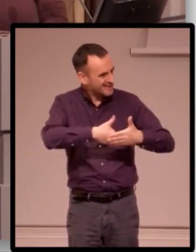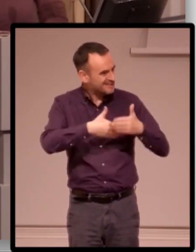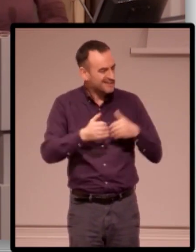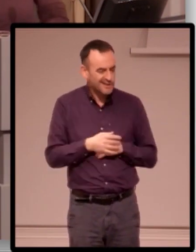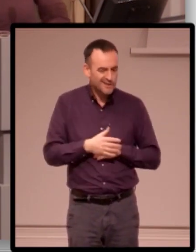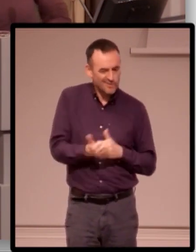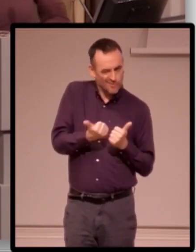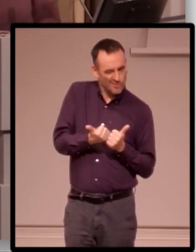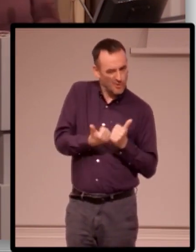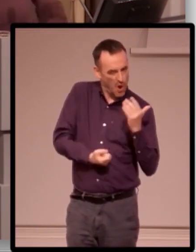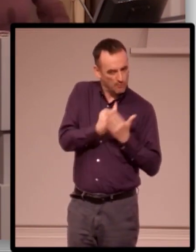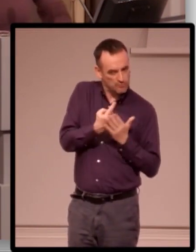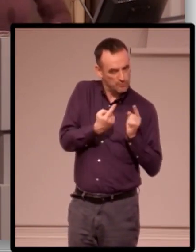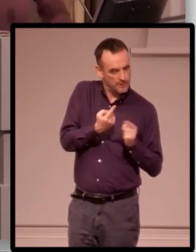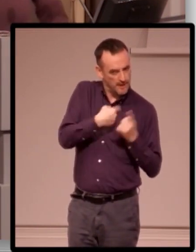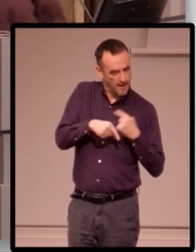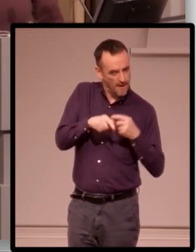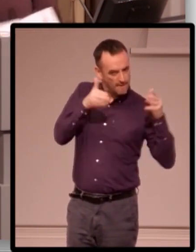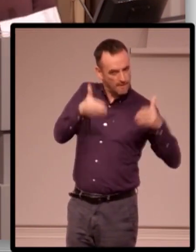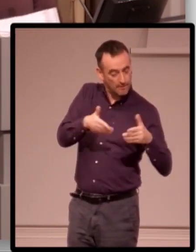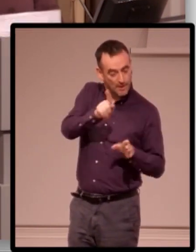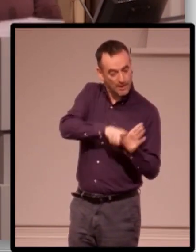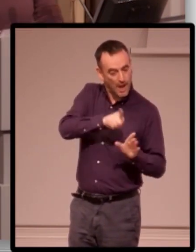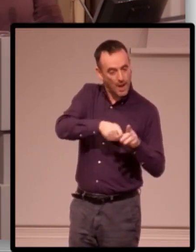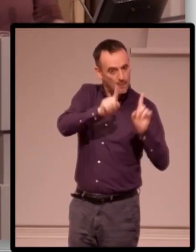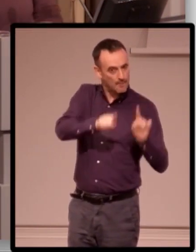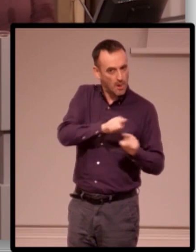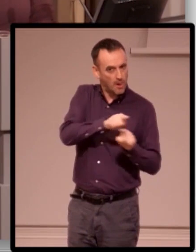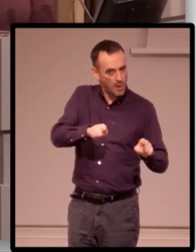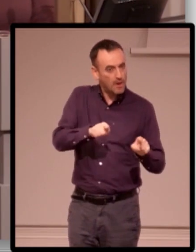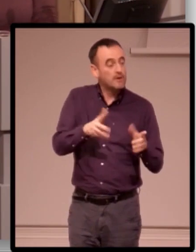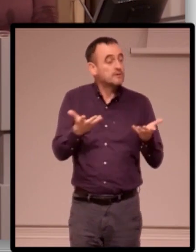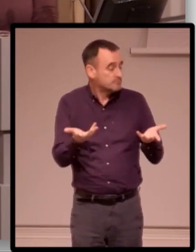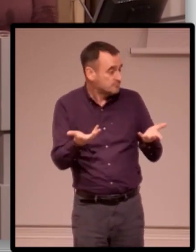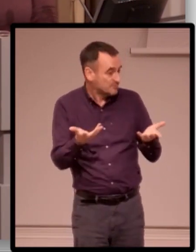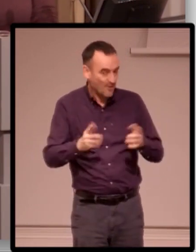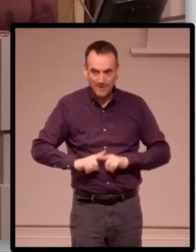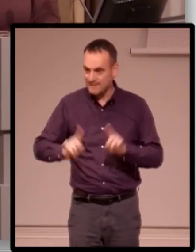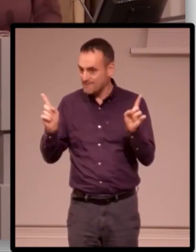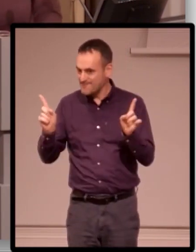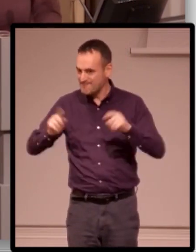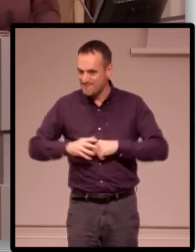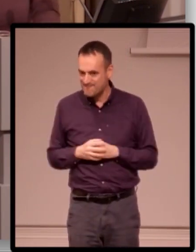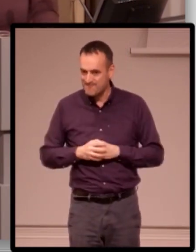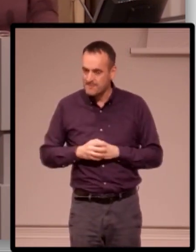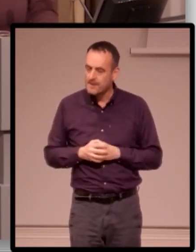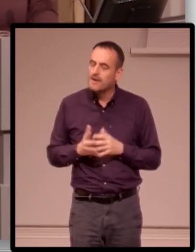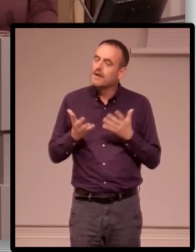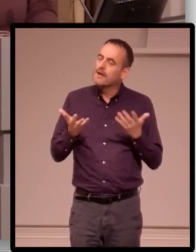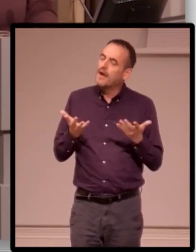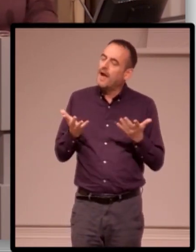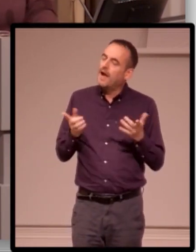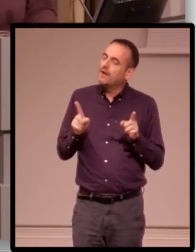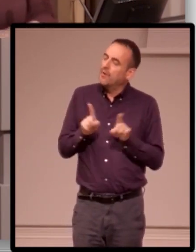taking the opportunity to focus on younger people for a change. And on that note,